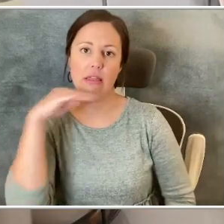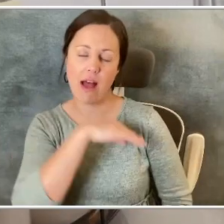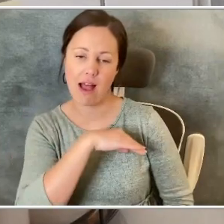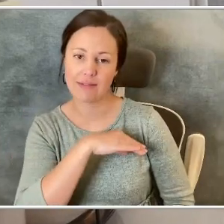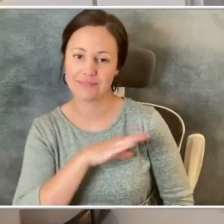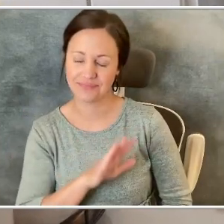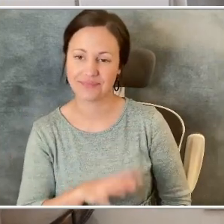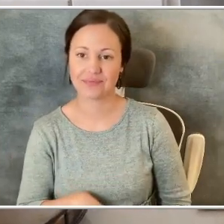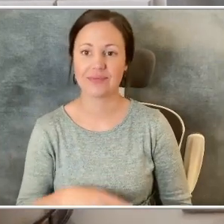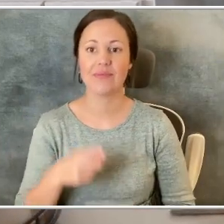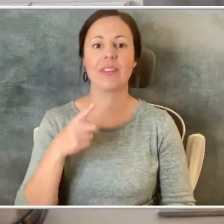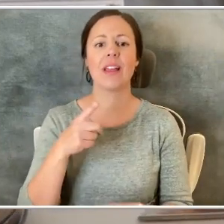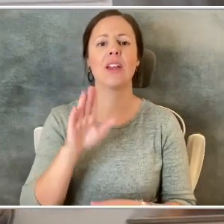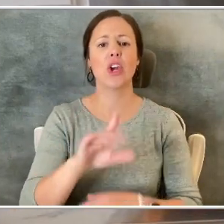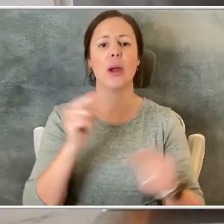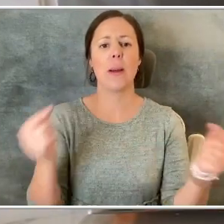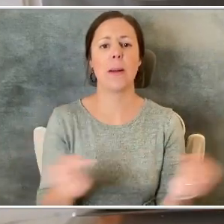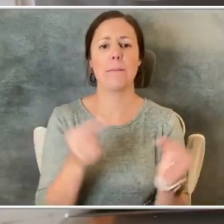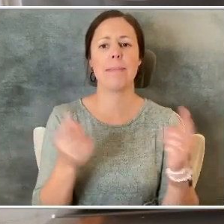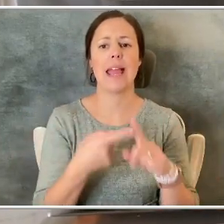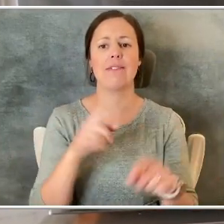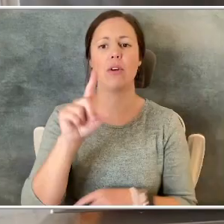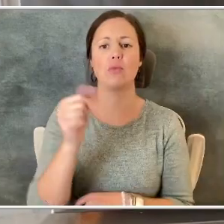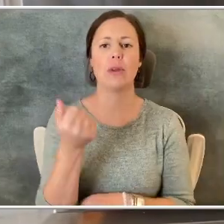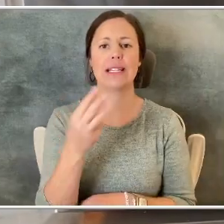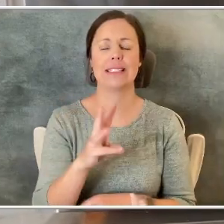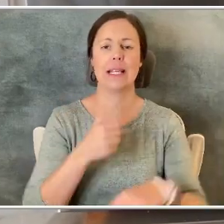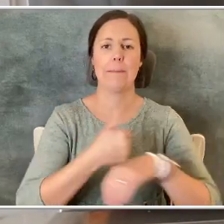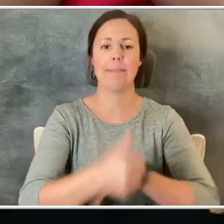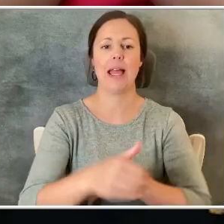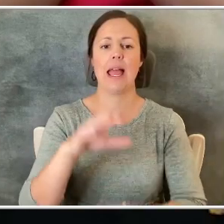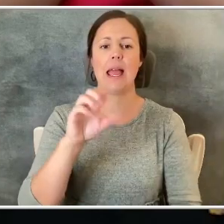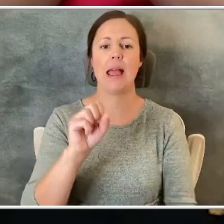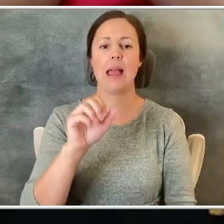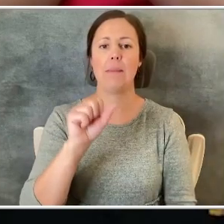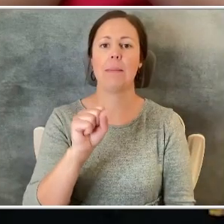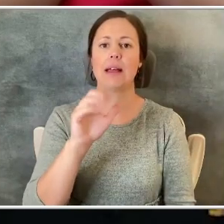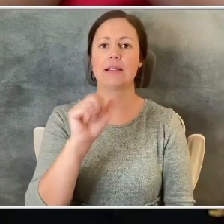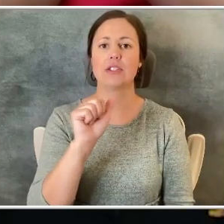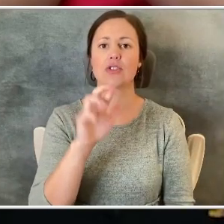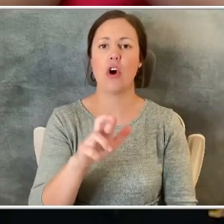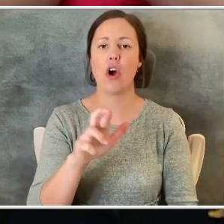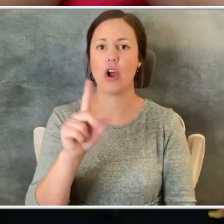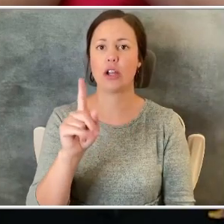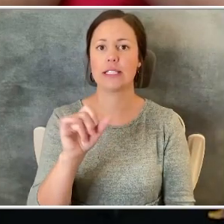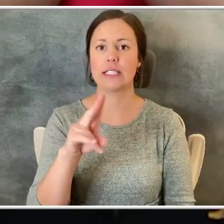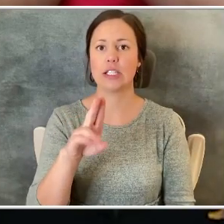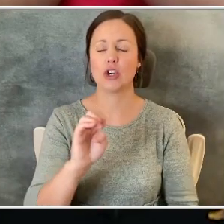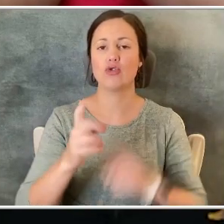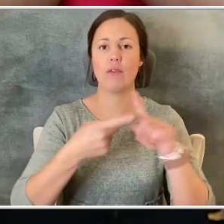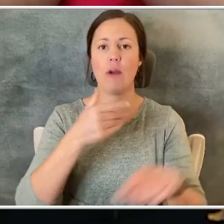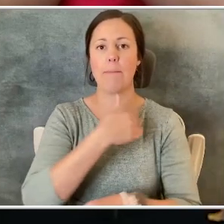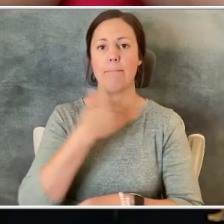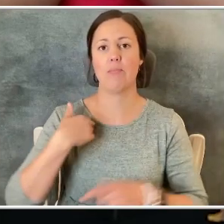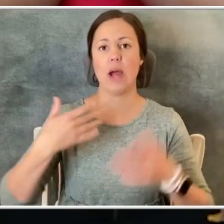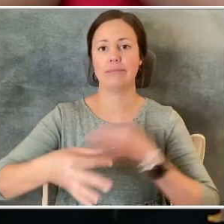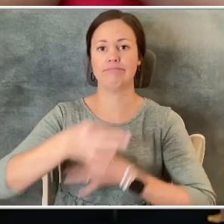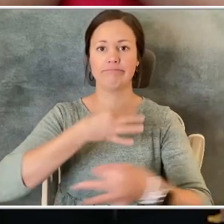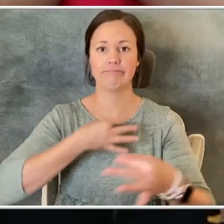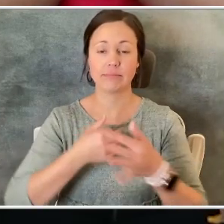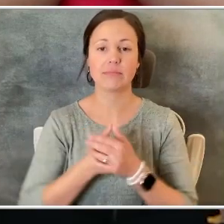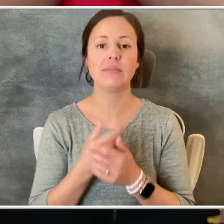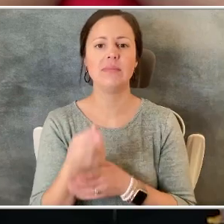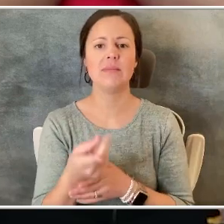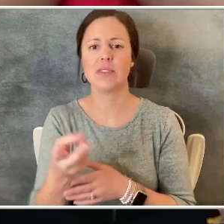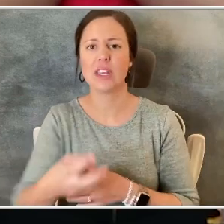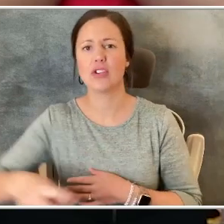was having back in 2016 on scar tissue from breast implants. But during a trip out of town to watch her daughter play softball, the